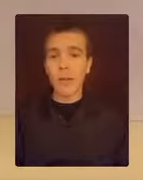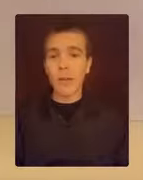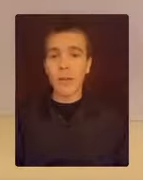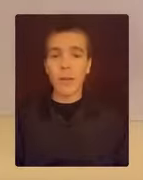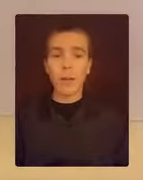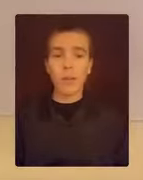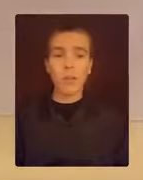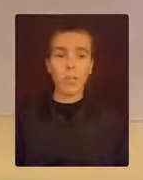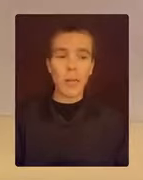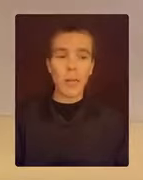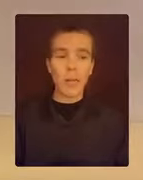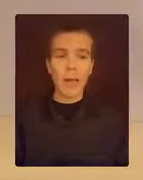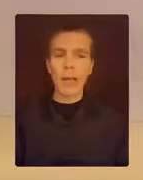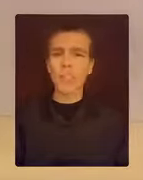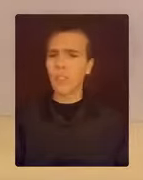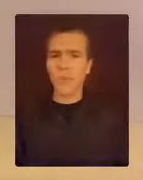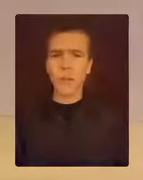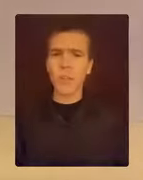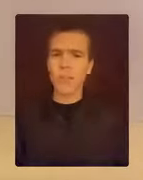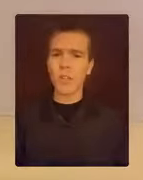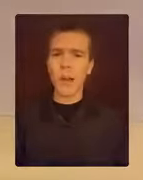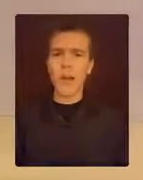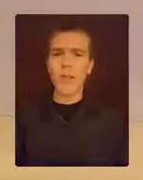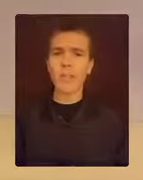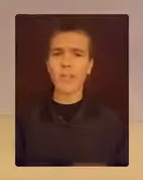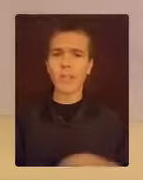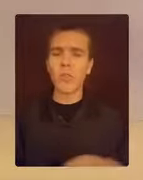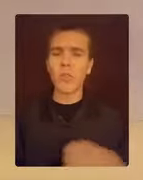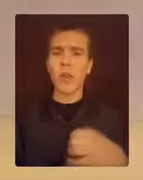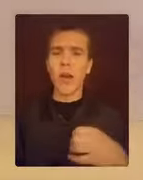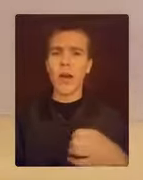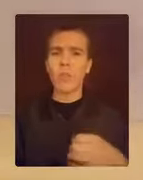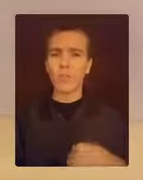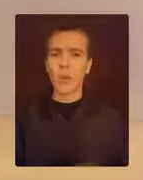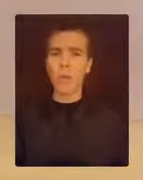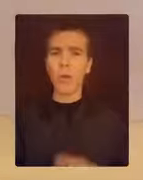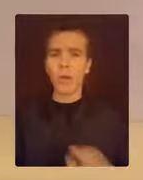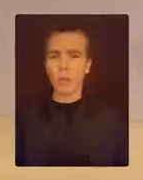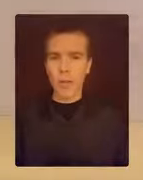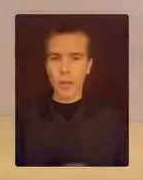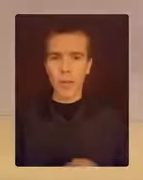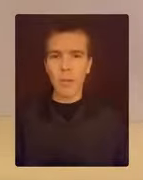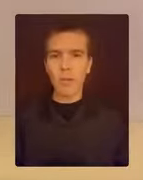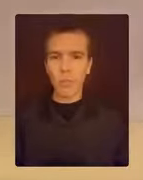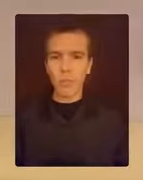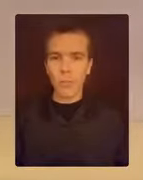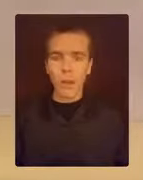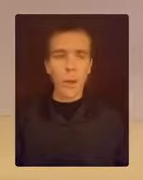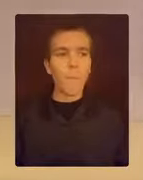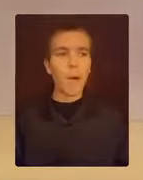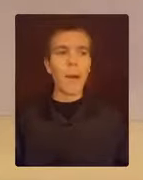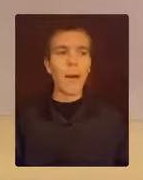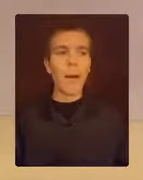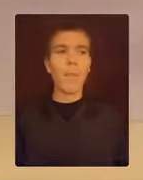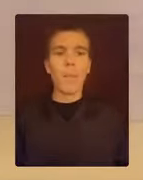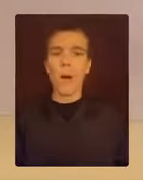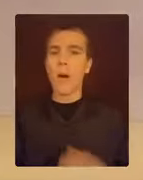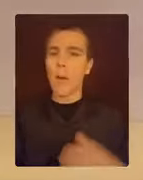didn't understand it, and I still have trouble understanding emotion,